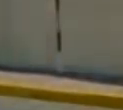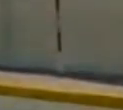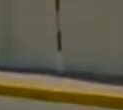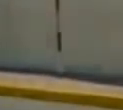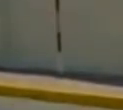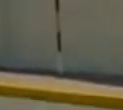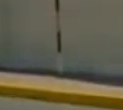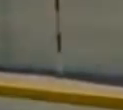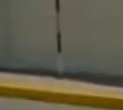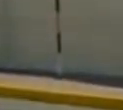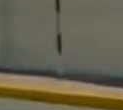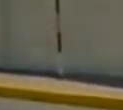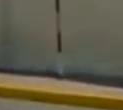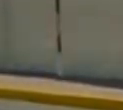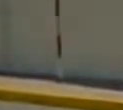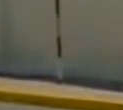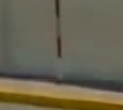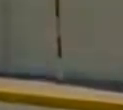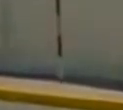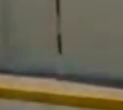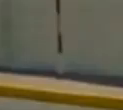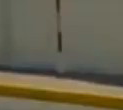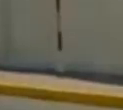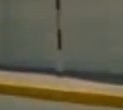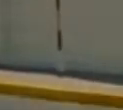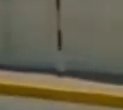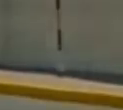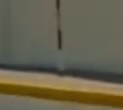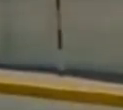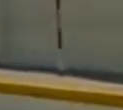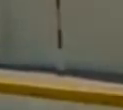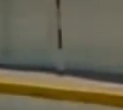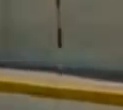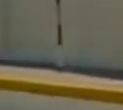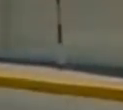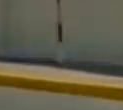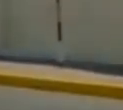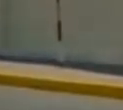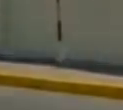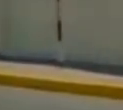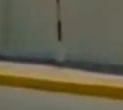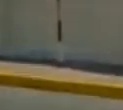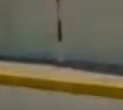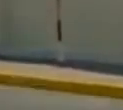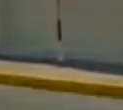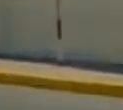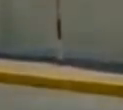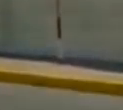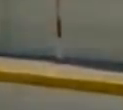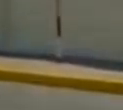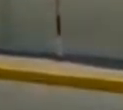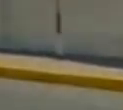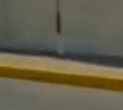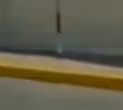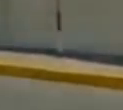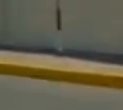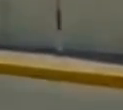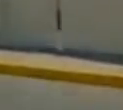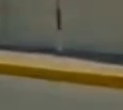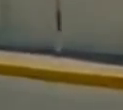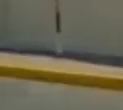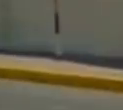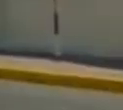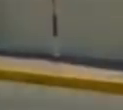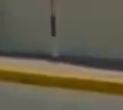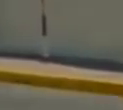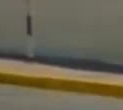2016-2017 session of the Senate and the House of Representatives. So this building was first used on October 26, 1960, and